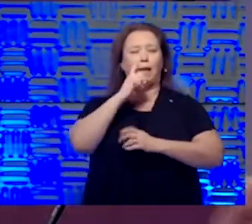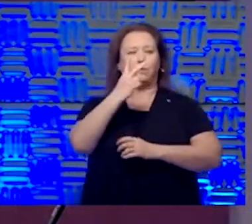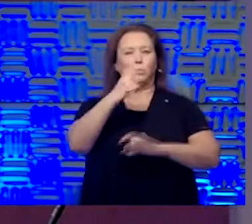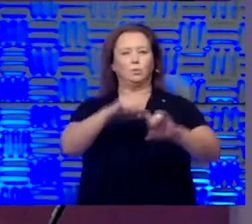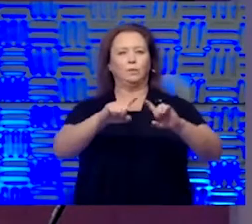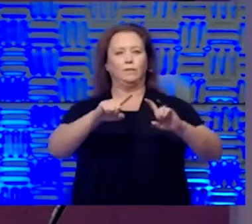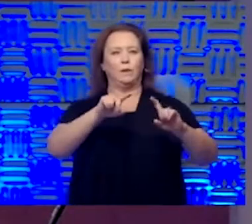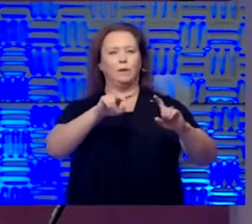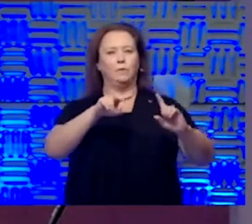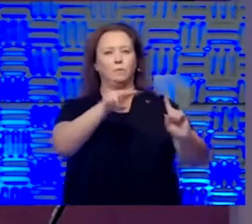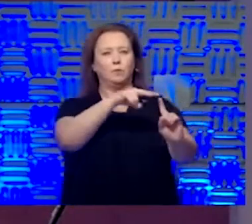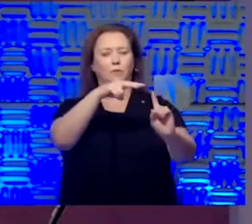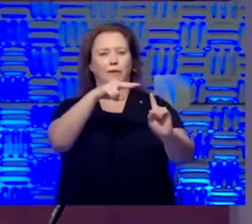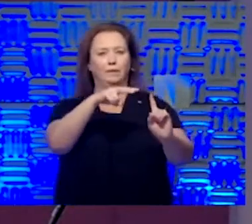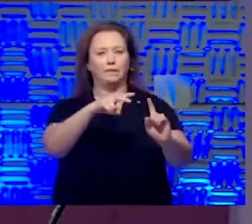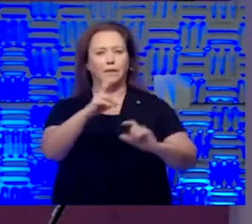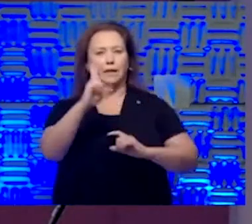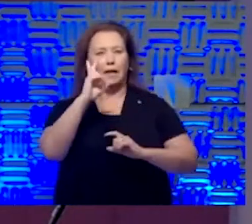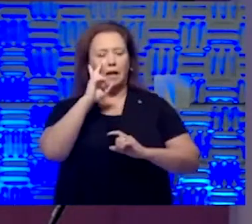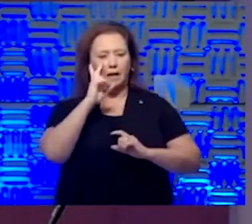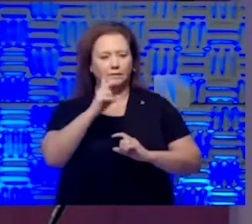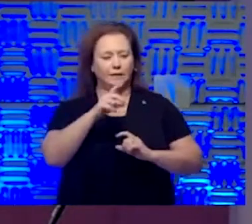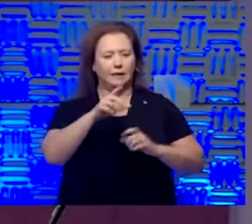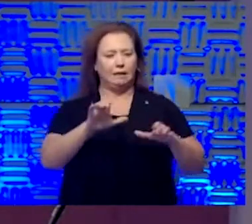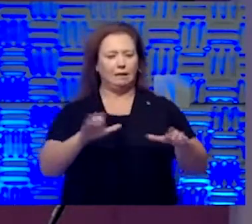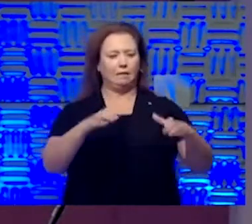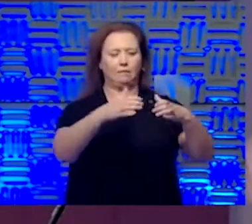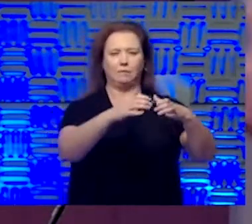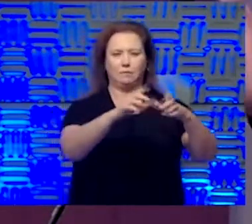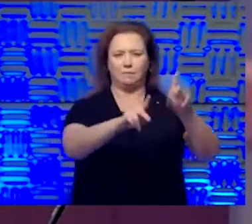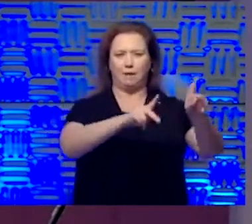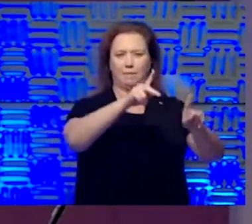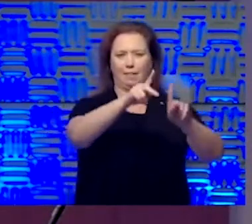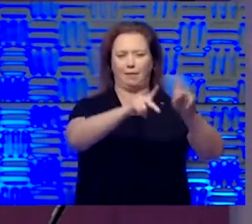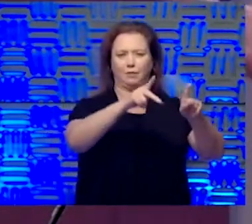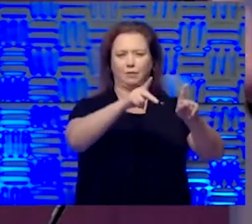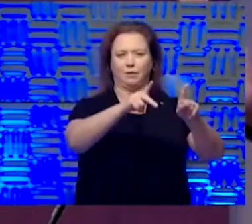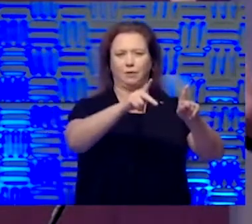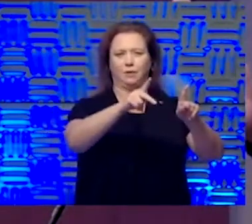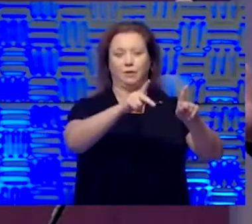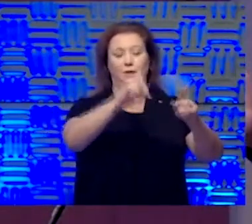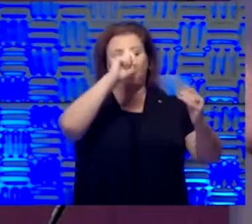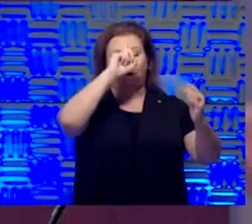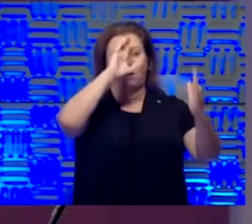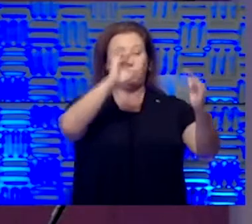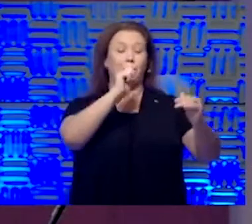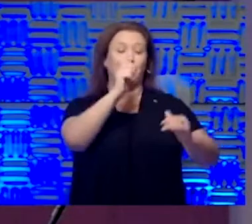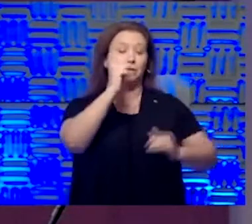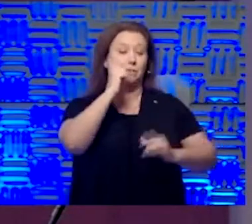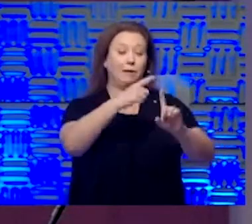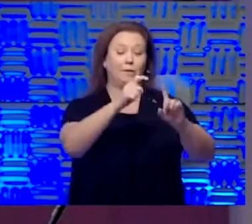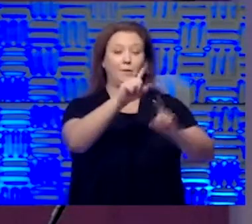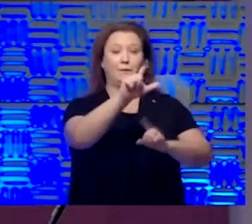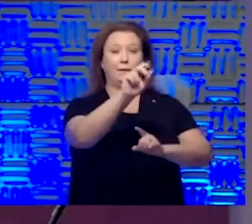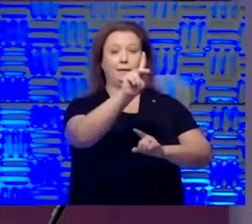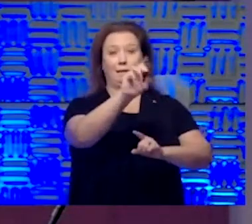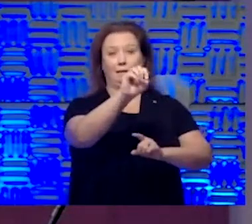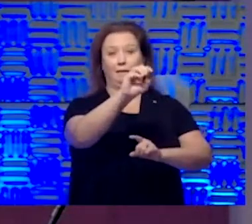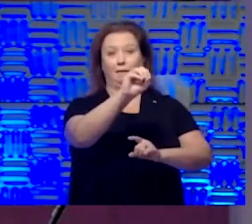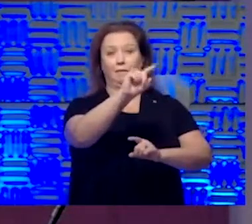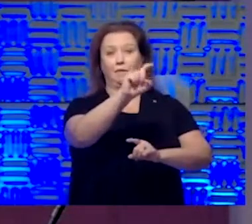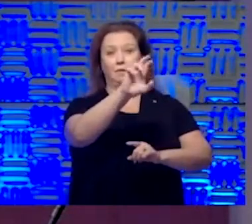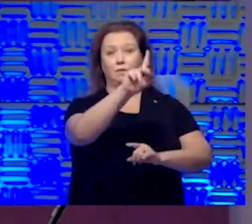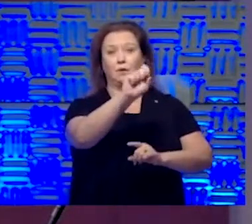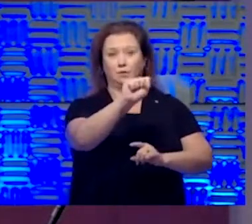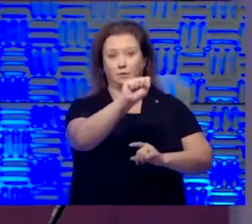ways. I've seen those clusters of populations, for example. Hopefully we don't see it coming out of the Ozarks, but we've seen those clusters, whether it